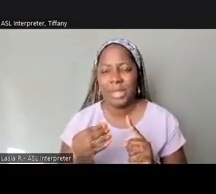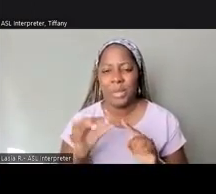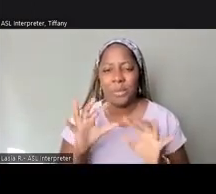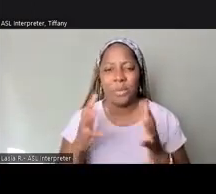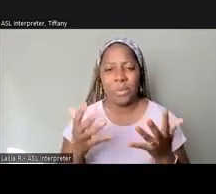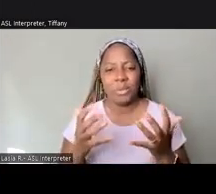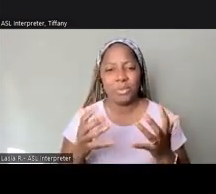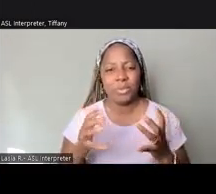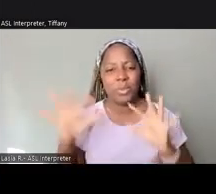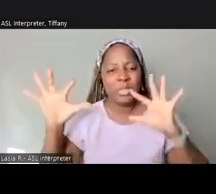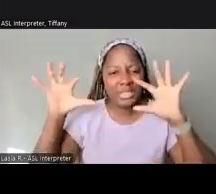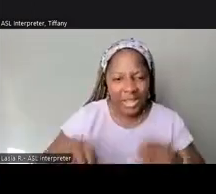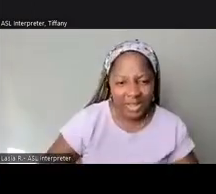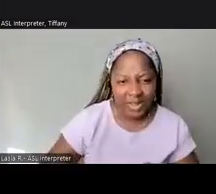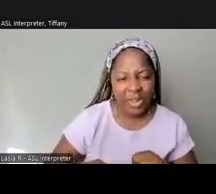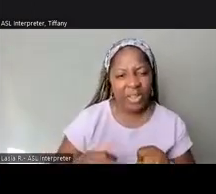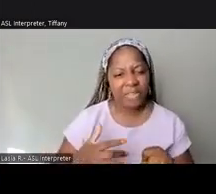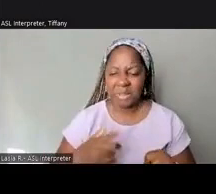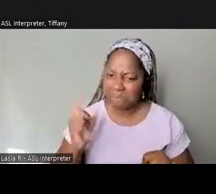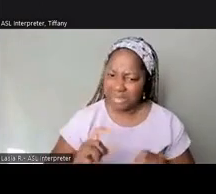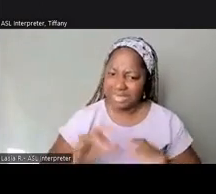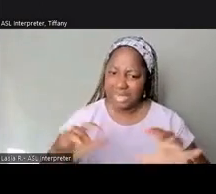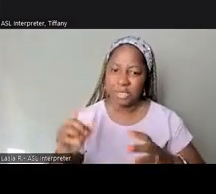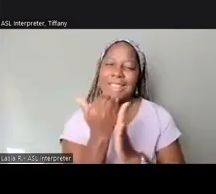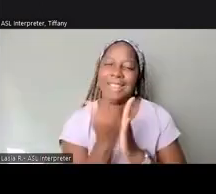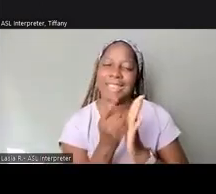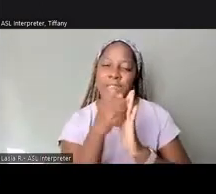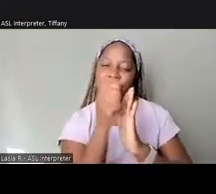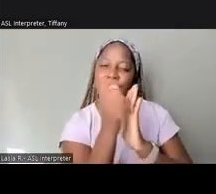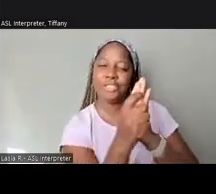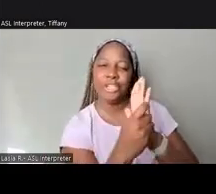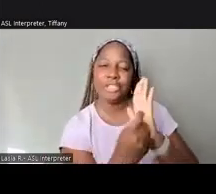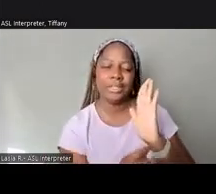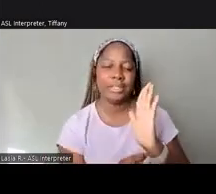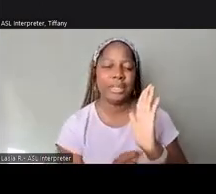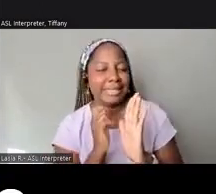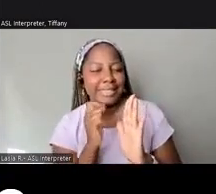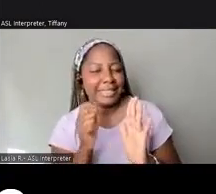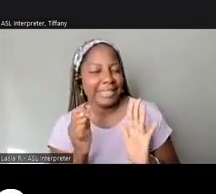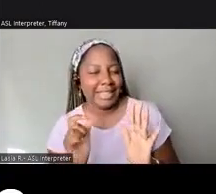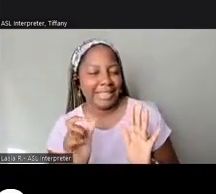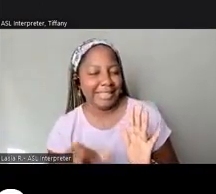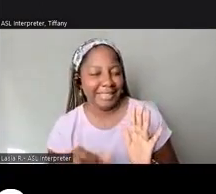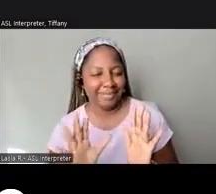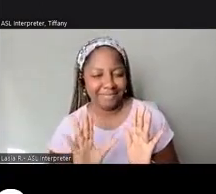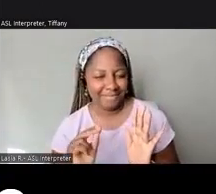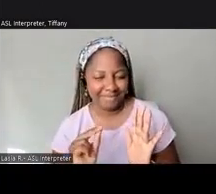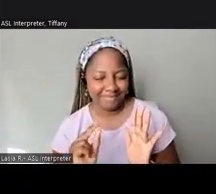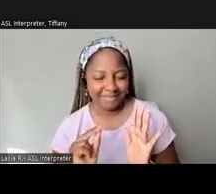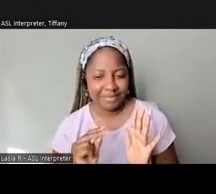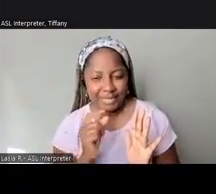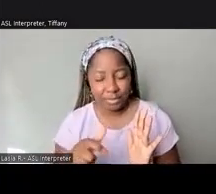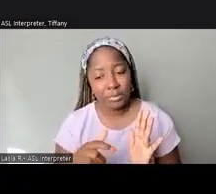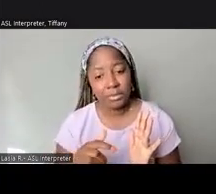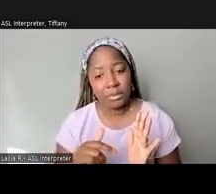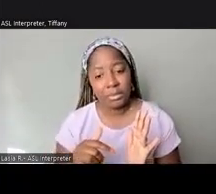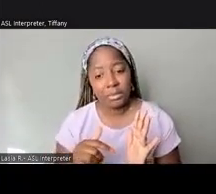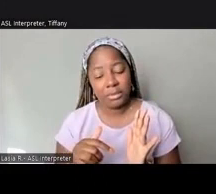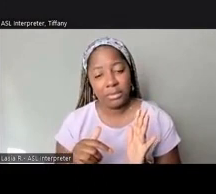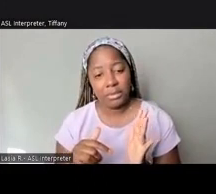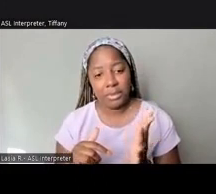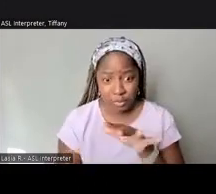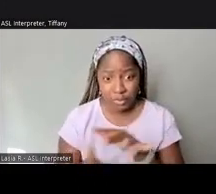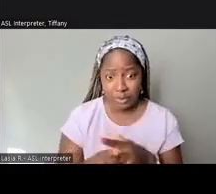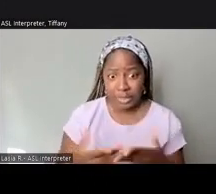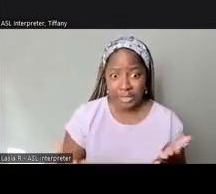action, we need to check something off a box in order to say we did something. And that is not the case for us. Our presence is valuable in